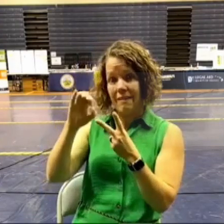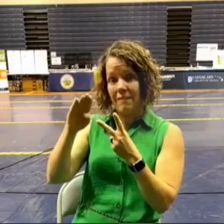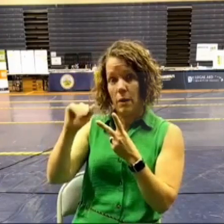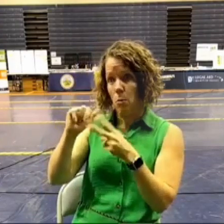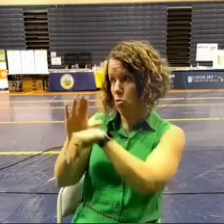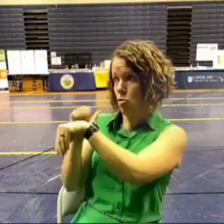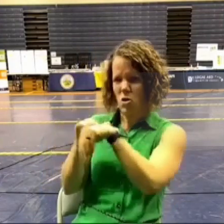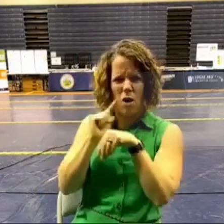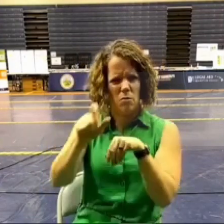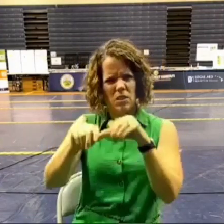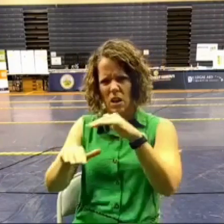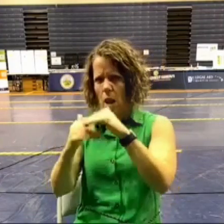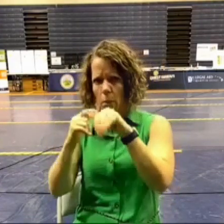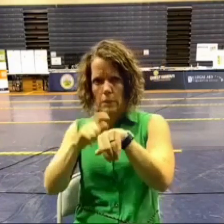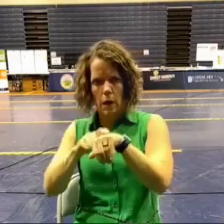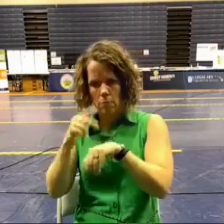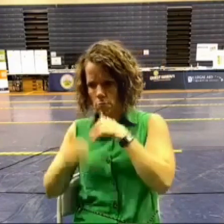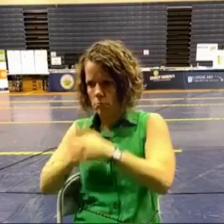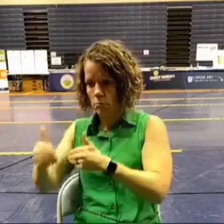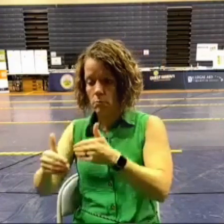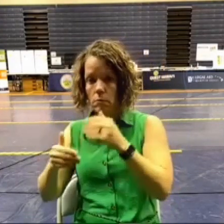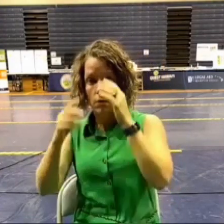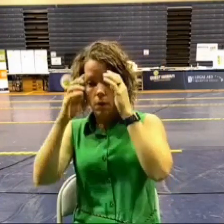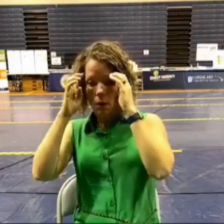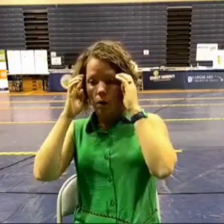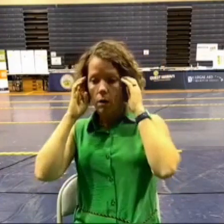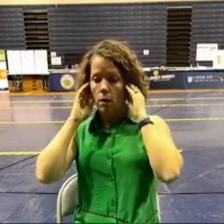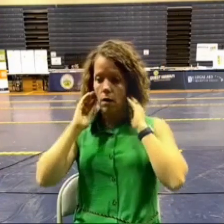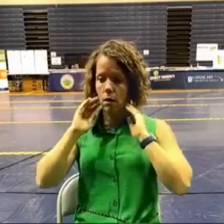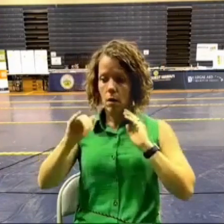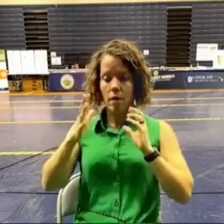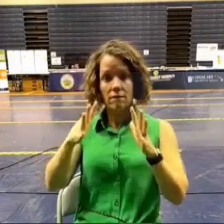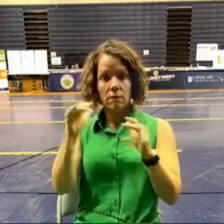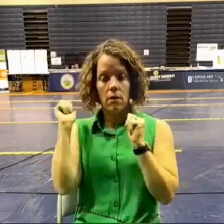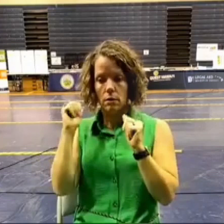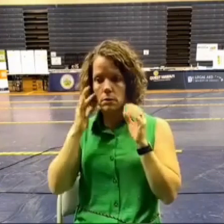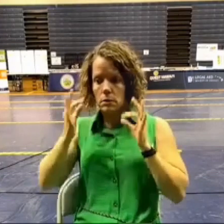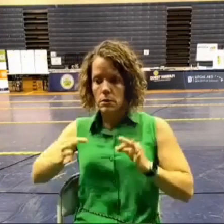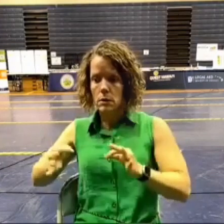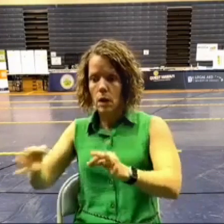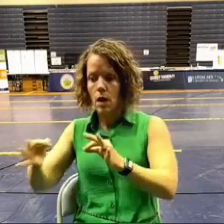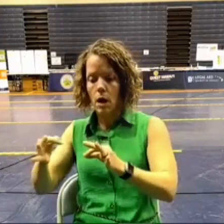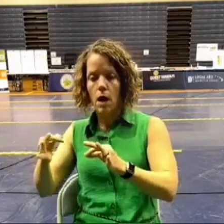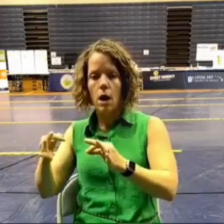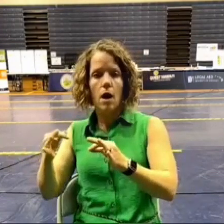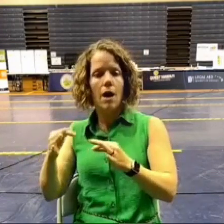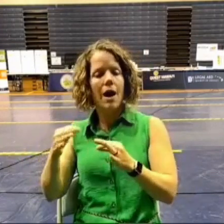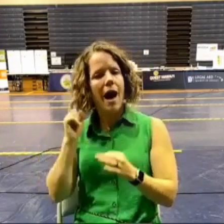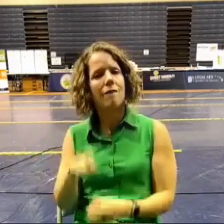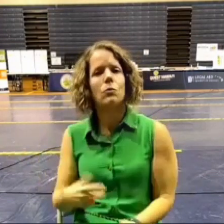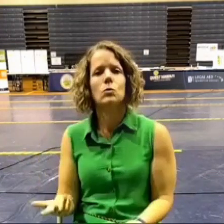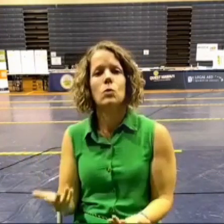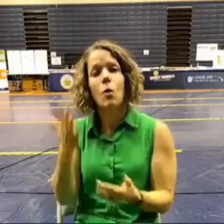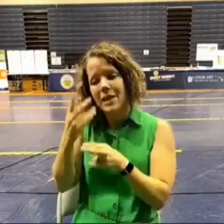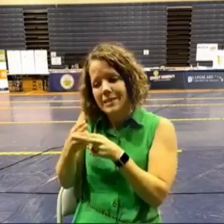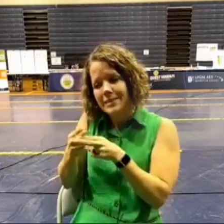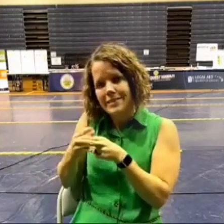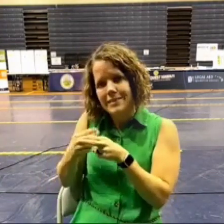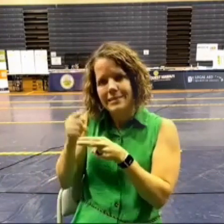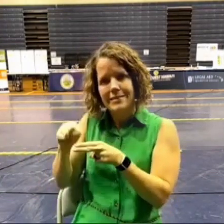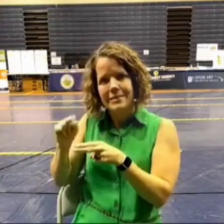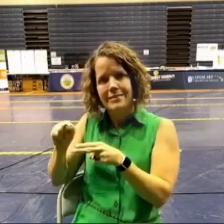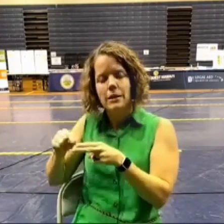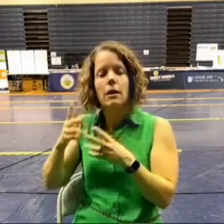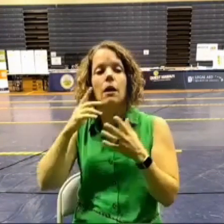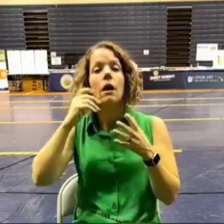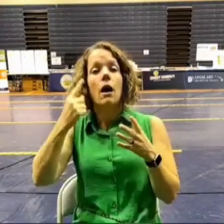I don't regret that we acted quickly. It wasn't something that get a lot of input on, because again, it's just temporary, the